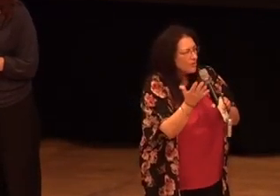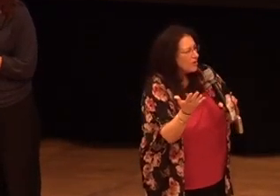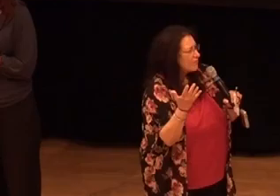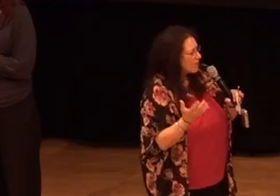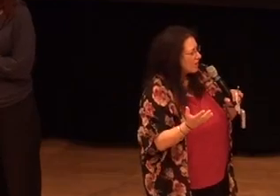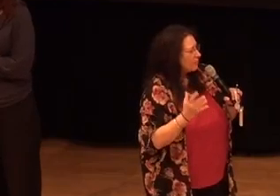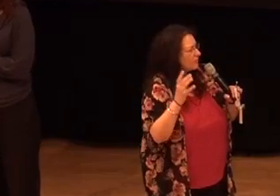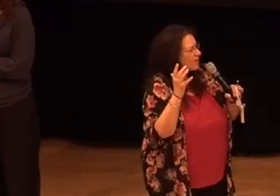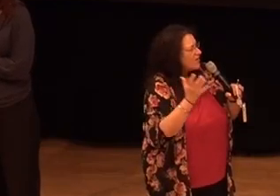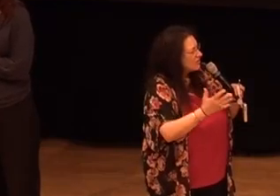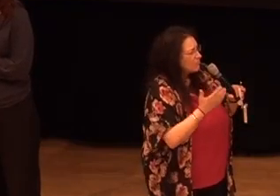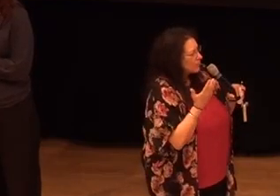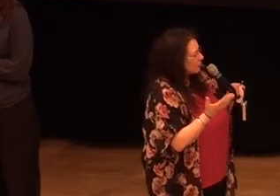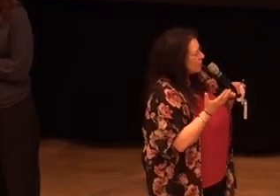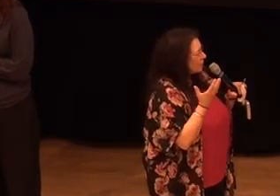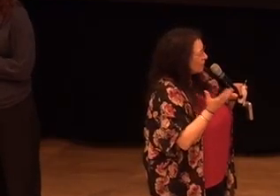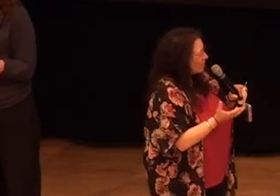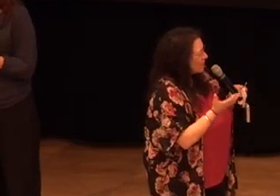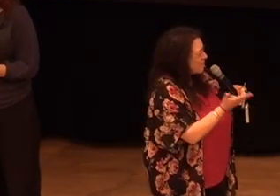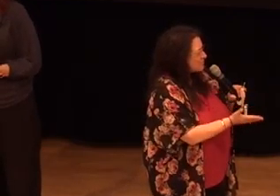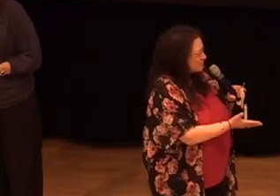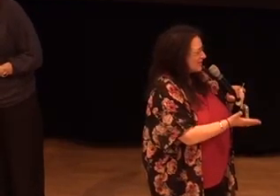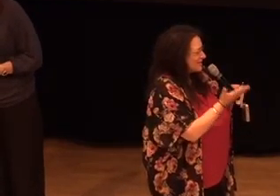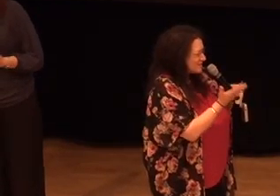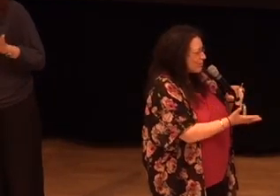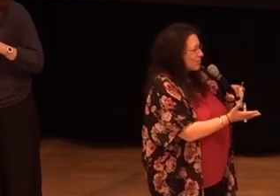the community frames this beautiful